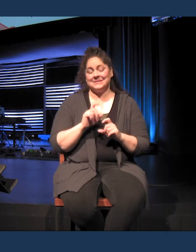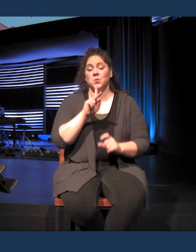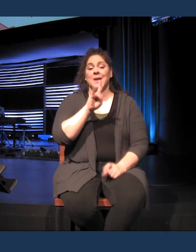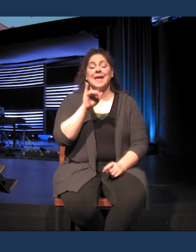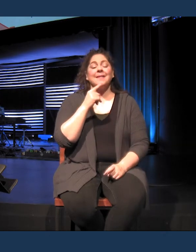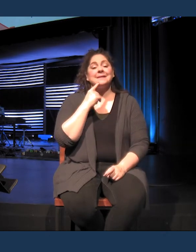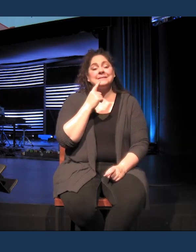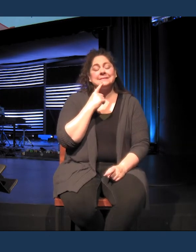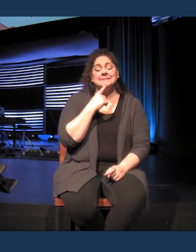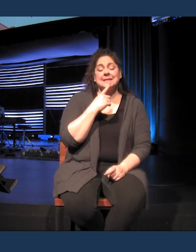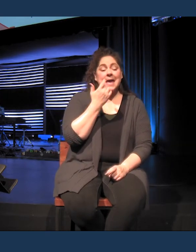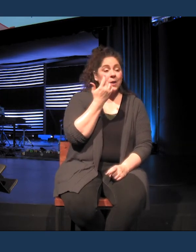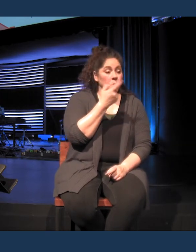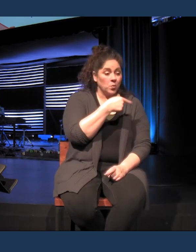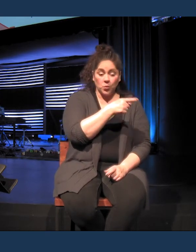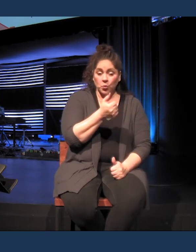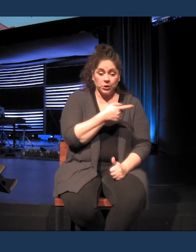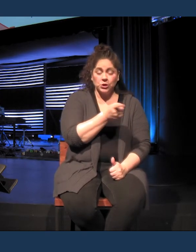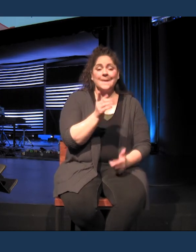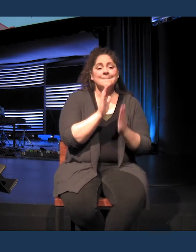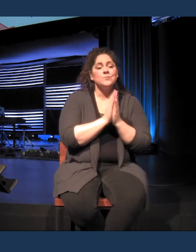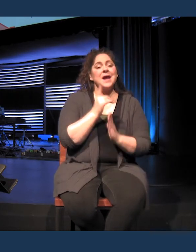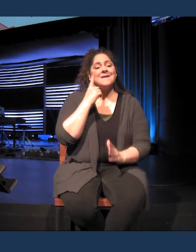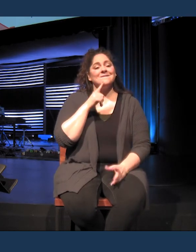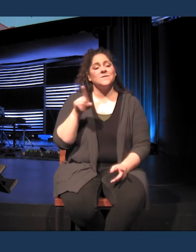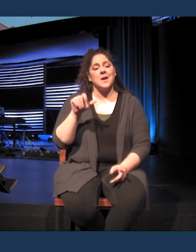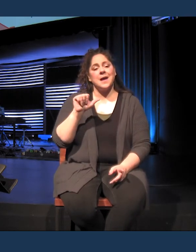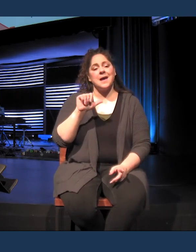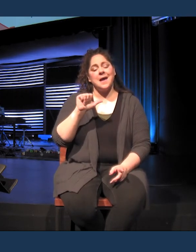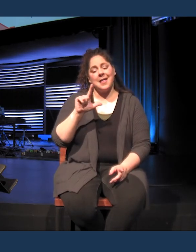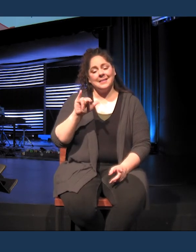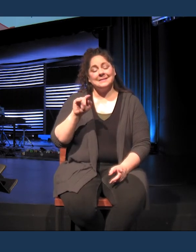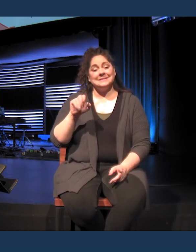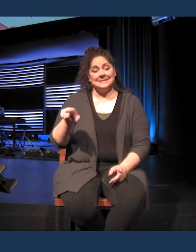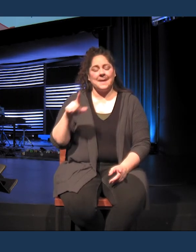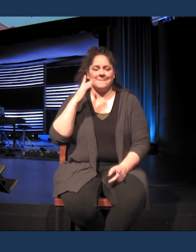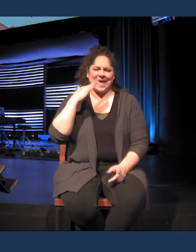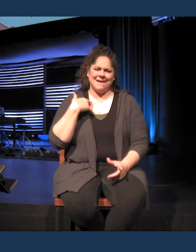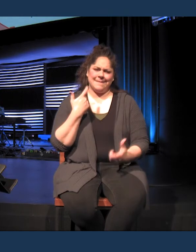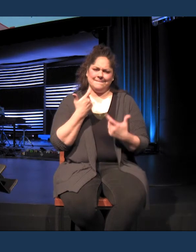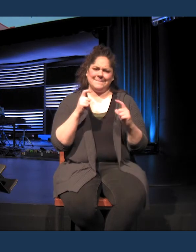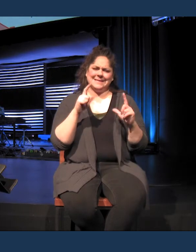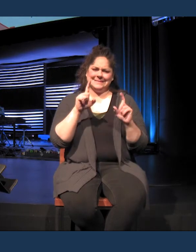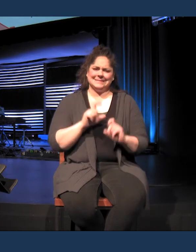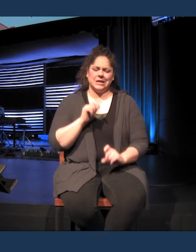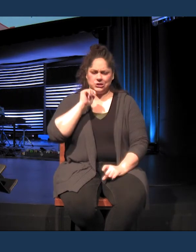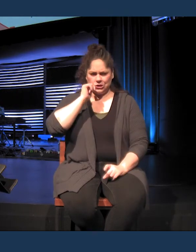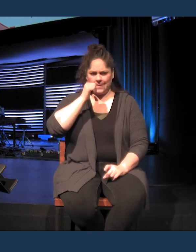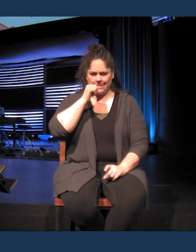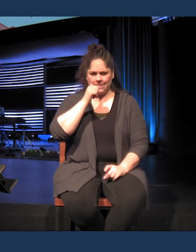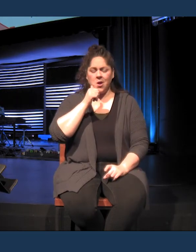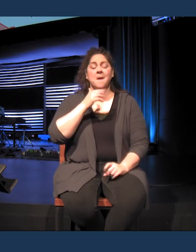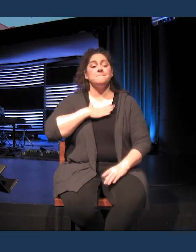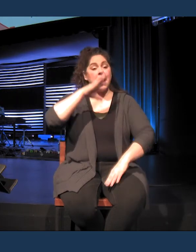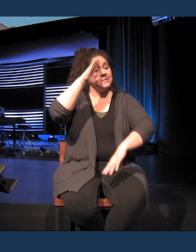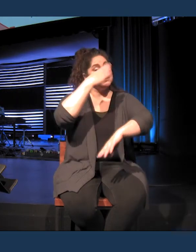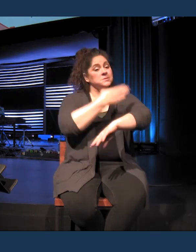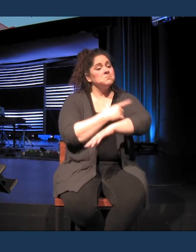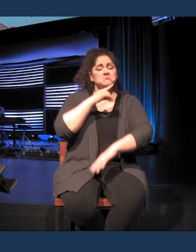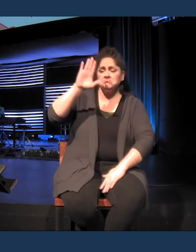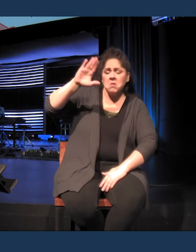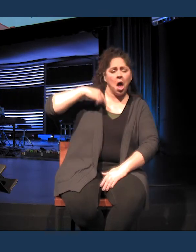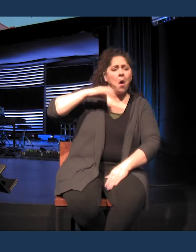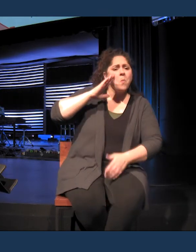said, oh, can someone pray for Alyssa because she has a big test tomorrow? And Ethan said, sure, I'll